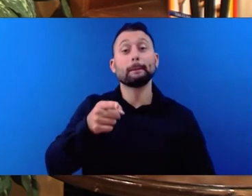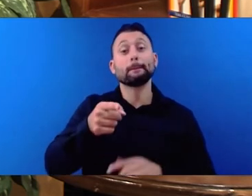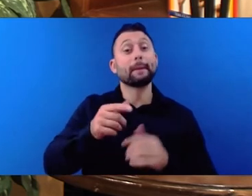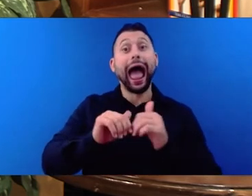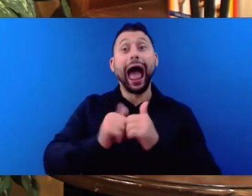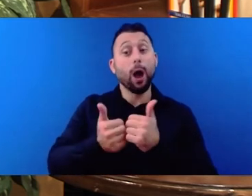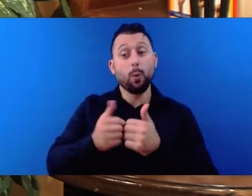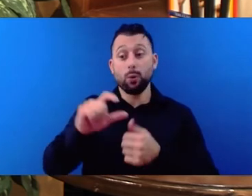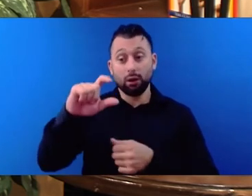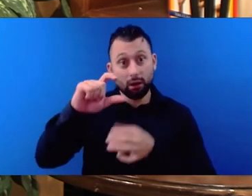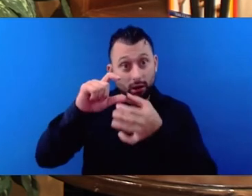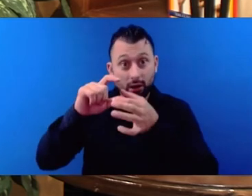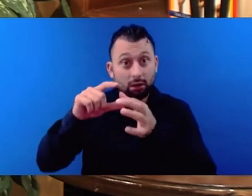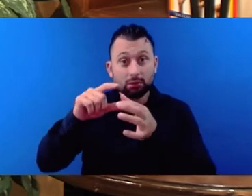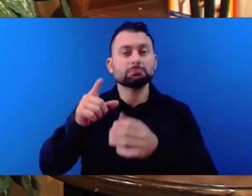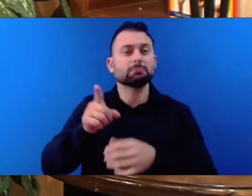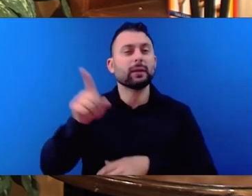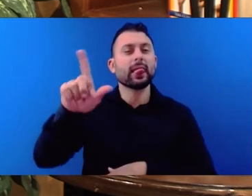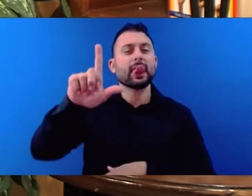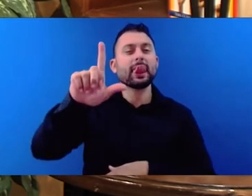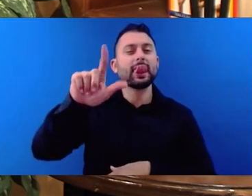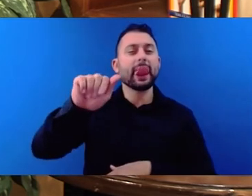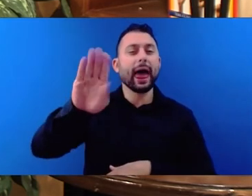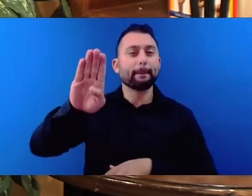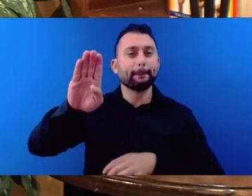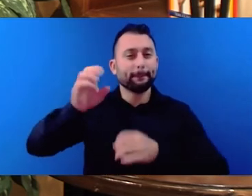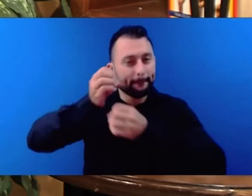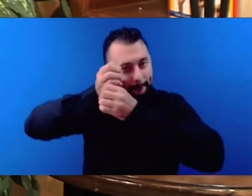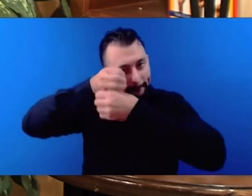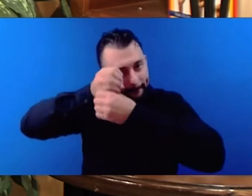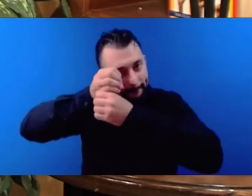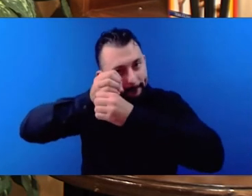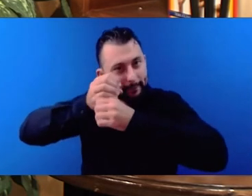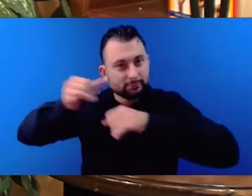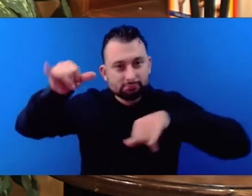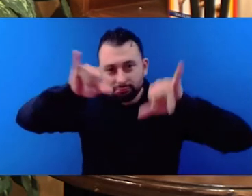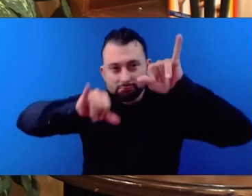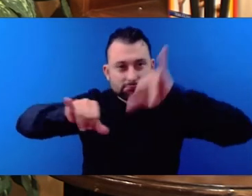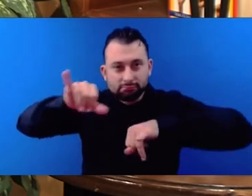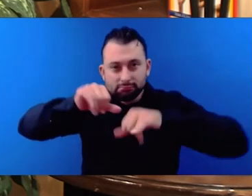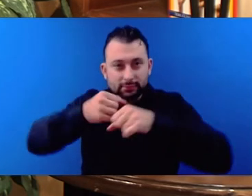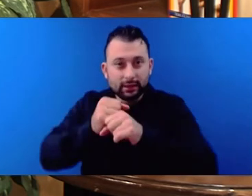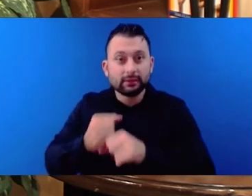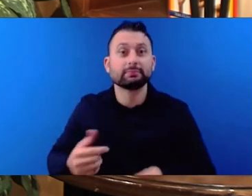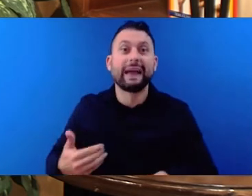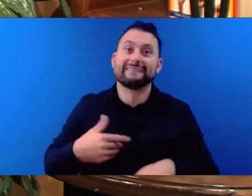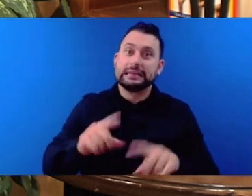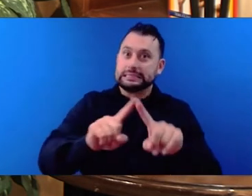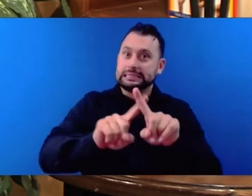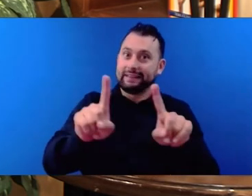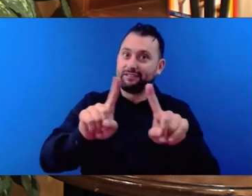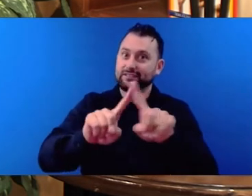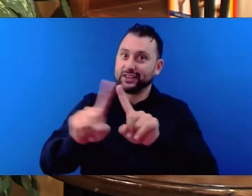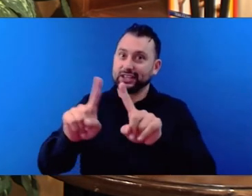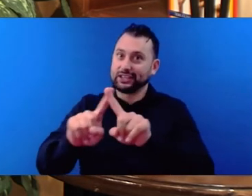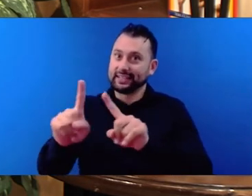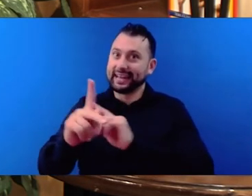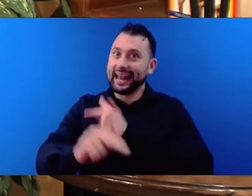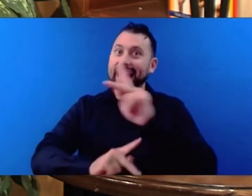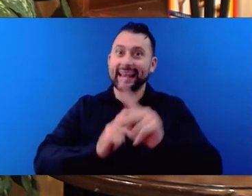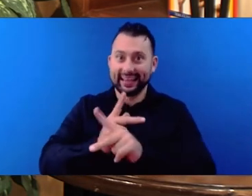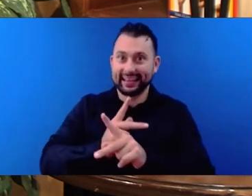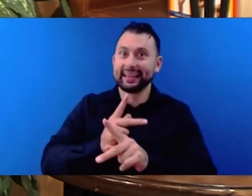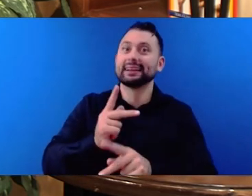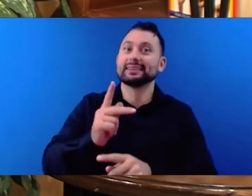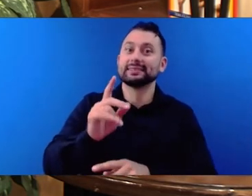a couple different kinds of insulin. There's insulin that resembles human insulin, and then there's insulin that is